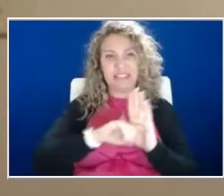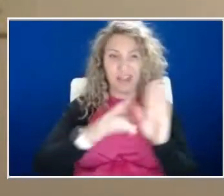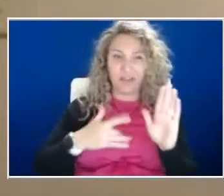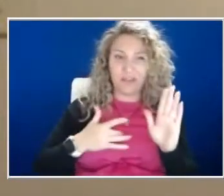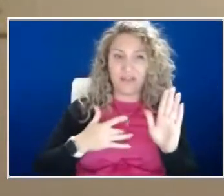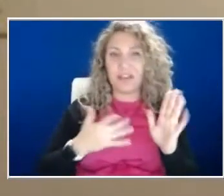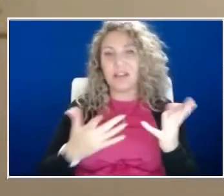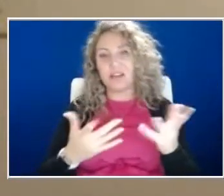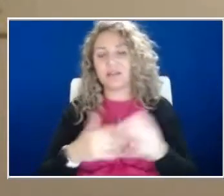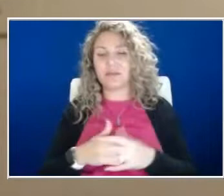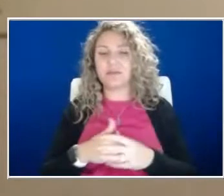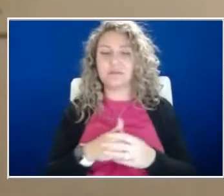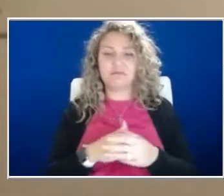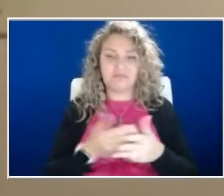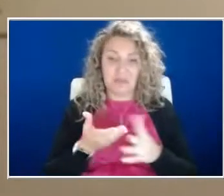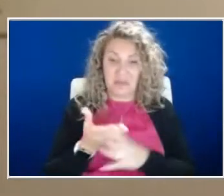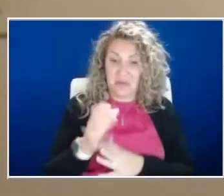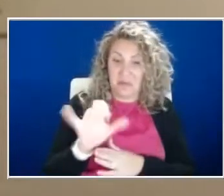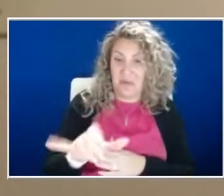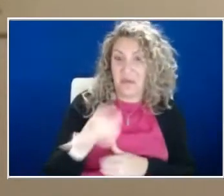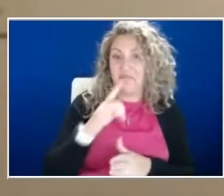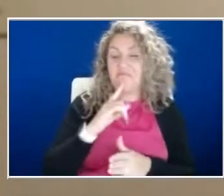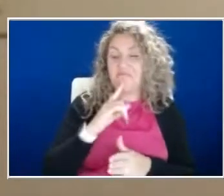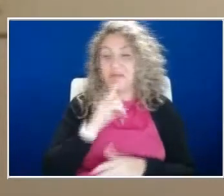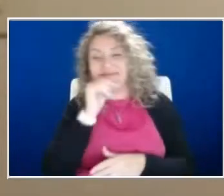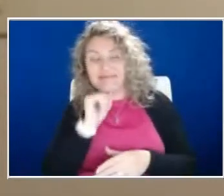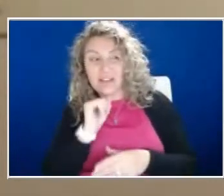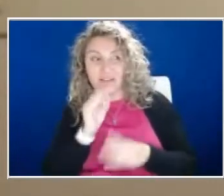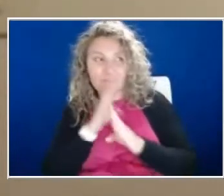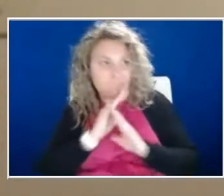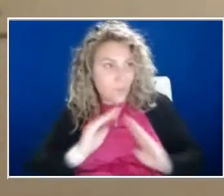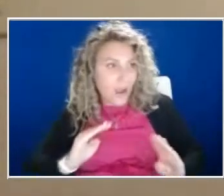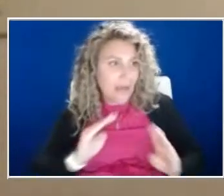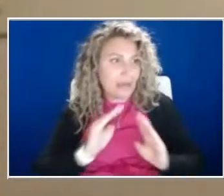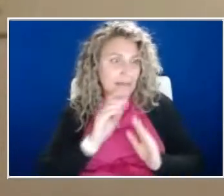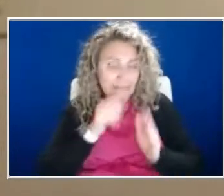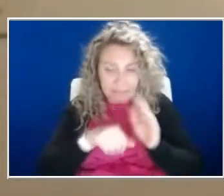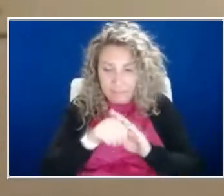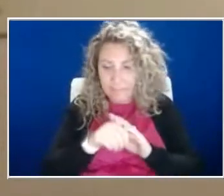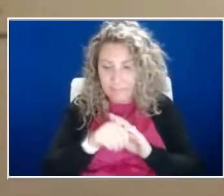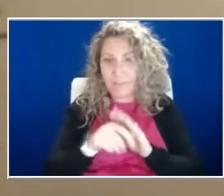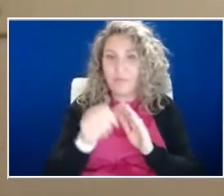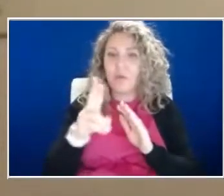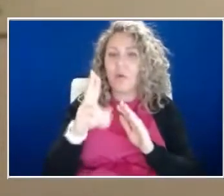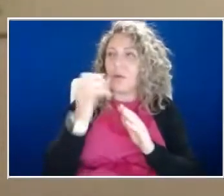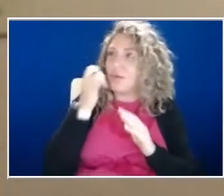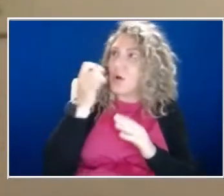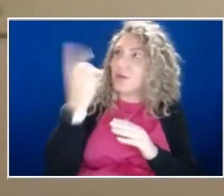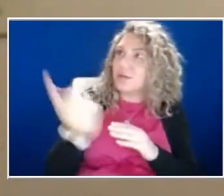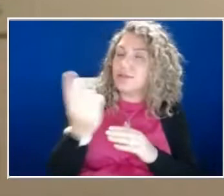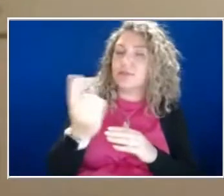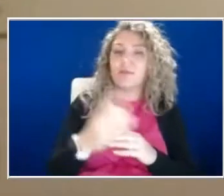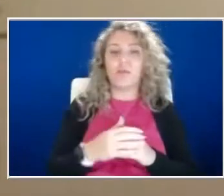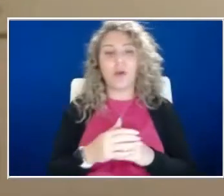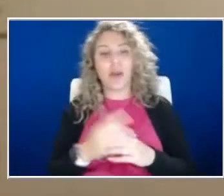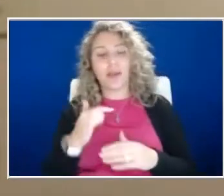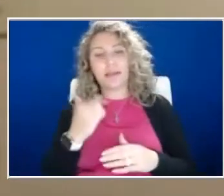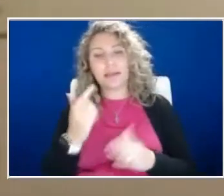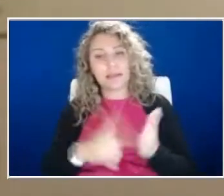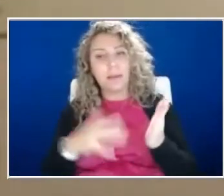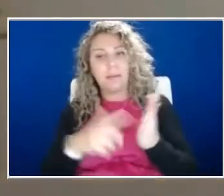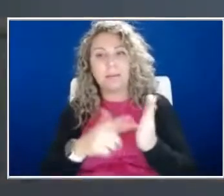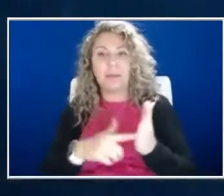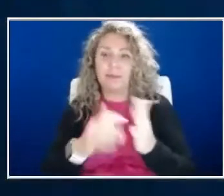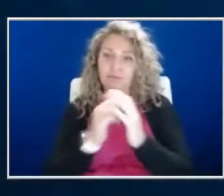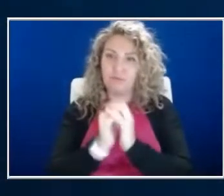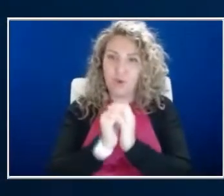those, I would sometimes suffer in silence. Sometimes I would, phone a friend. Sometimes I would pray, just depending